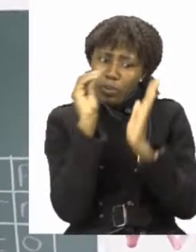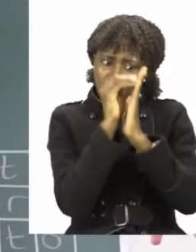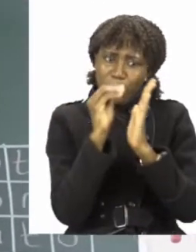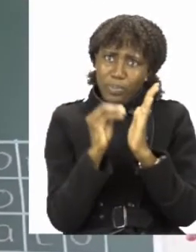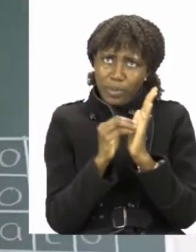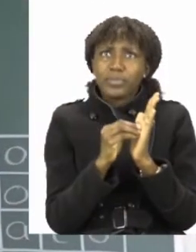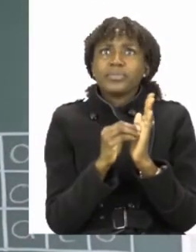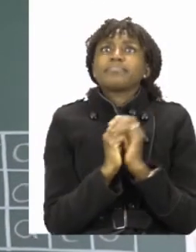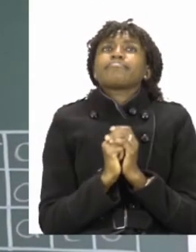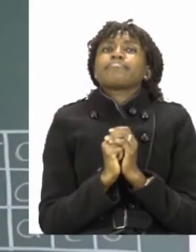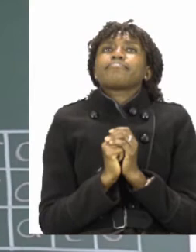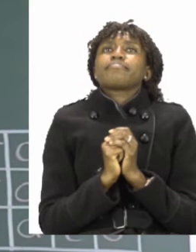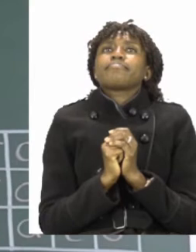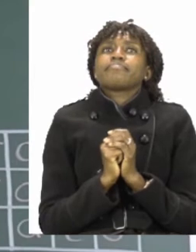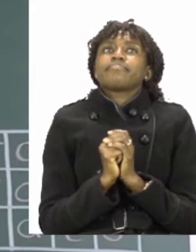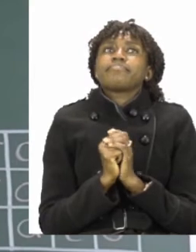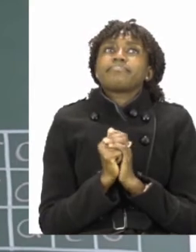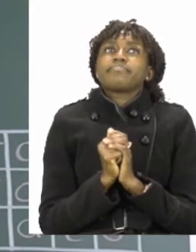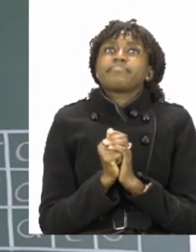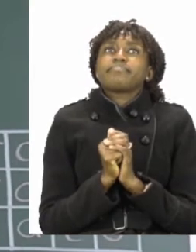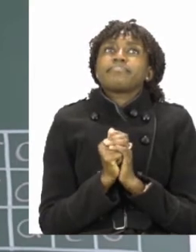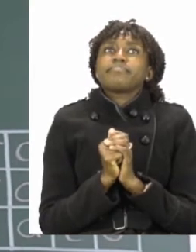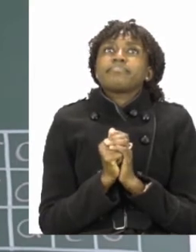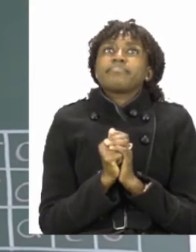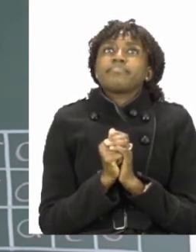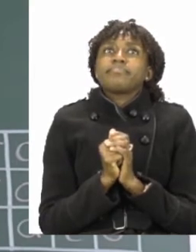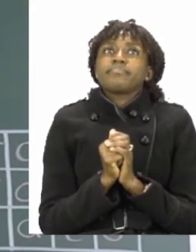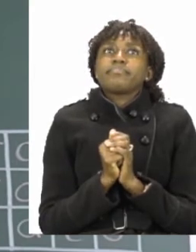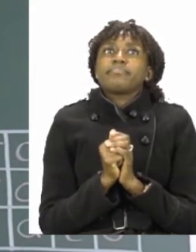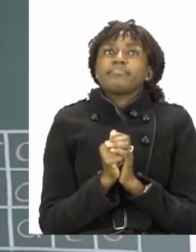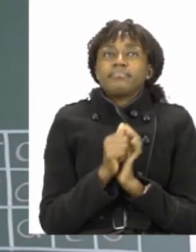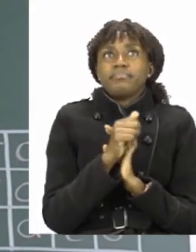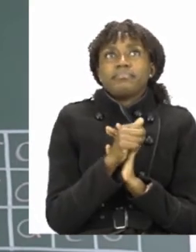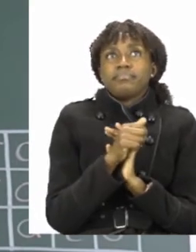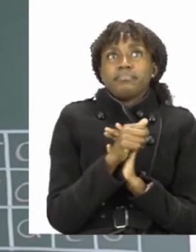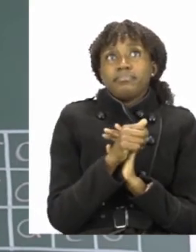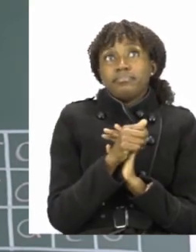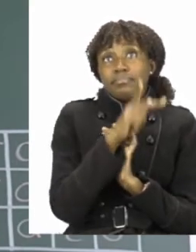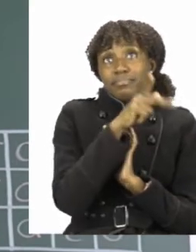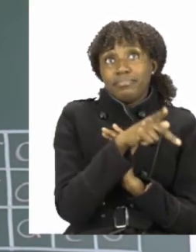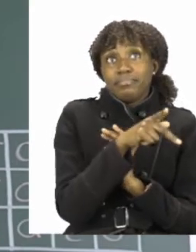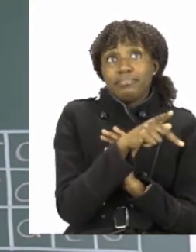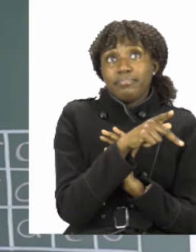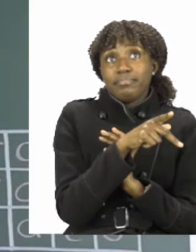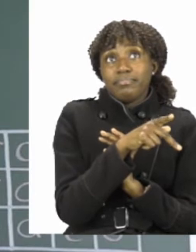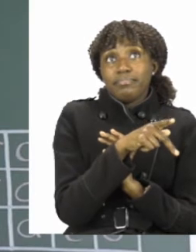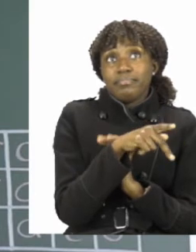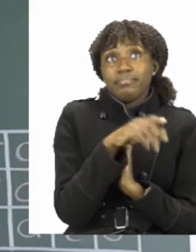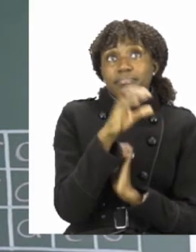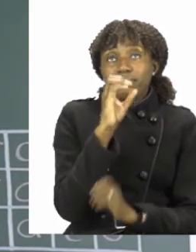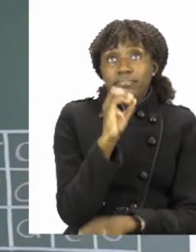that are in your vocabulary words. So the word potato starts with a P,